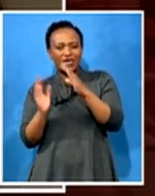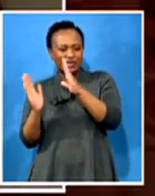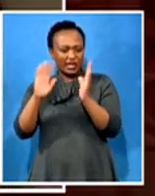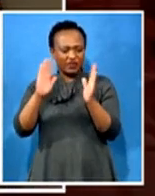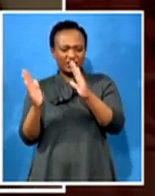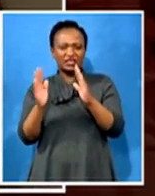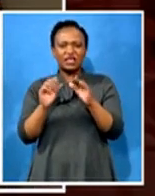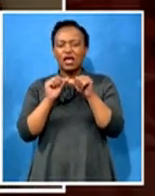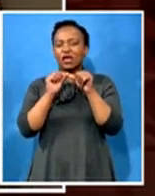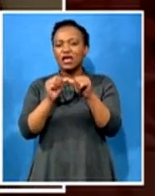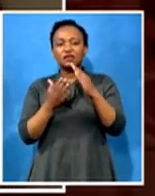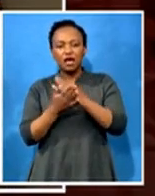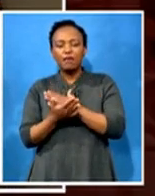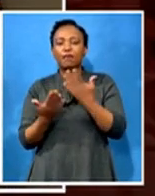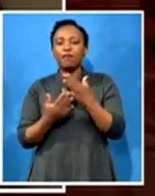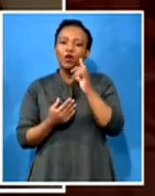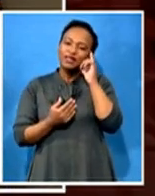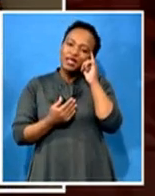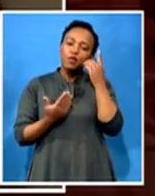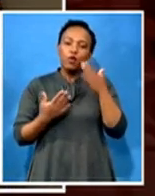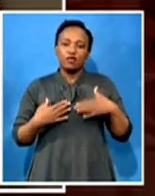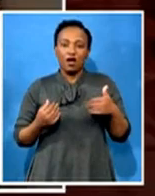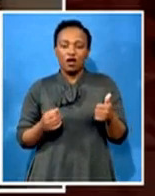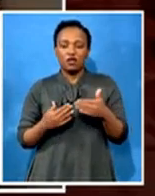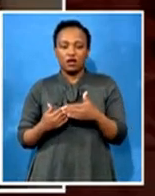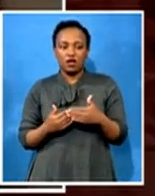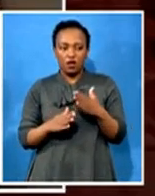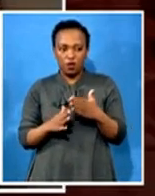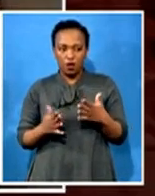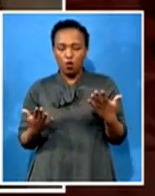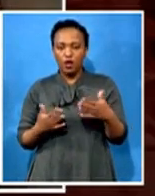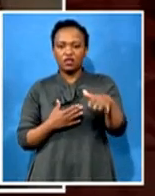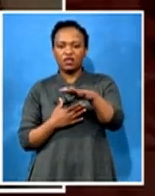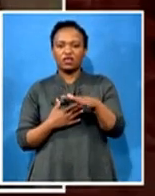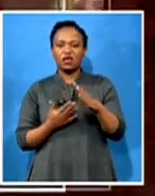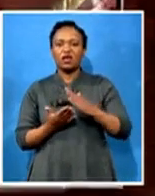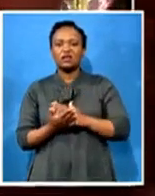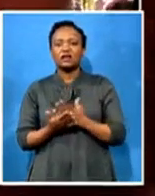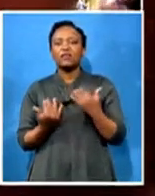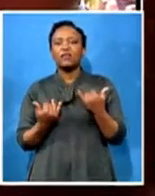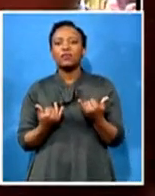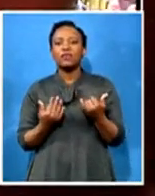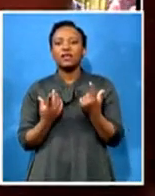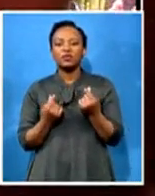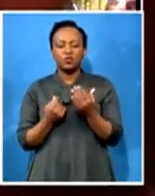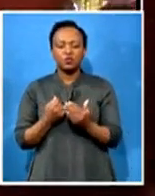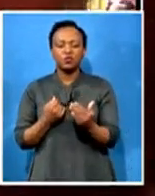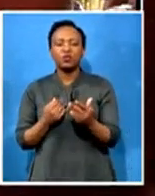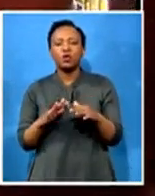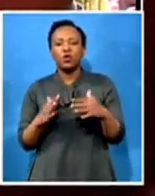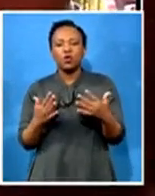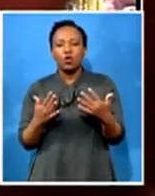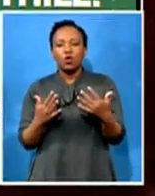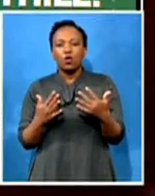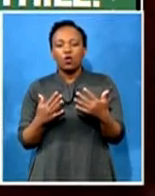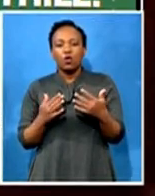health care facility. They are then having to deal with patients and families who are obviously very,